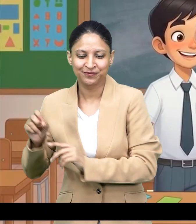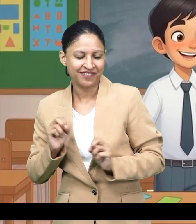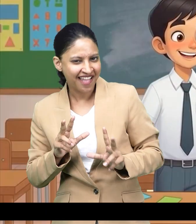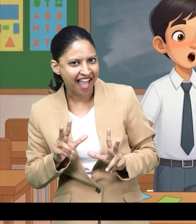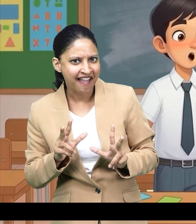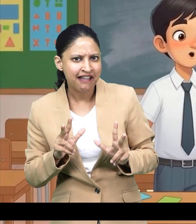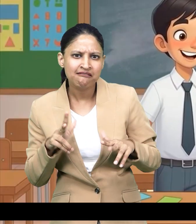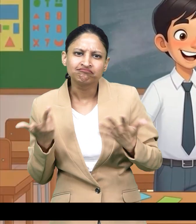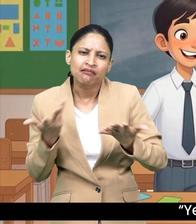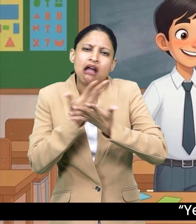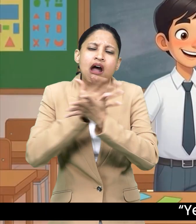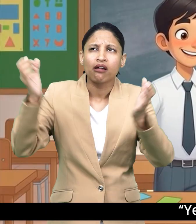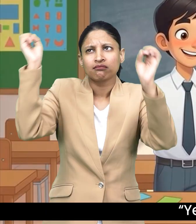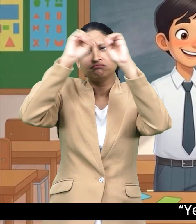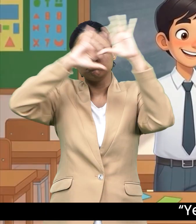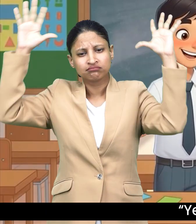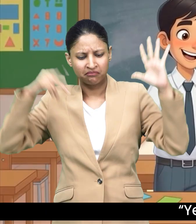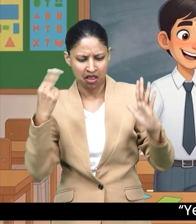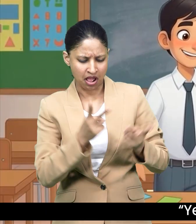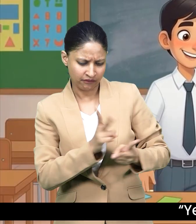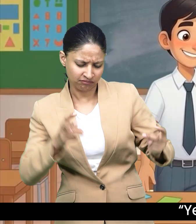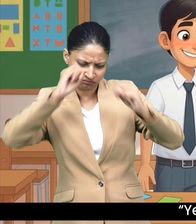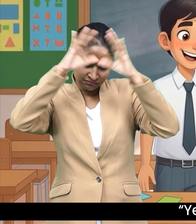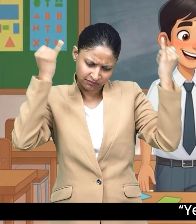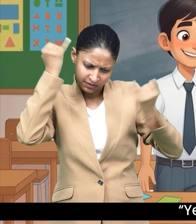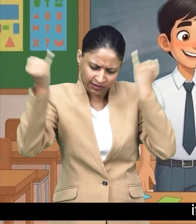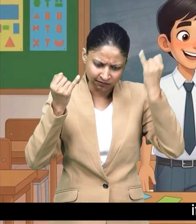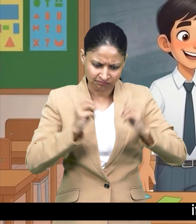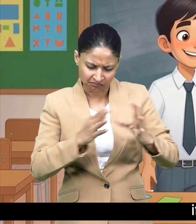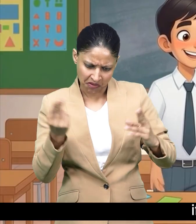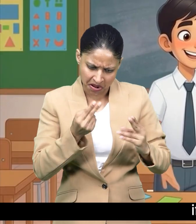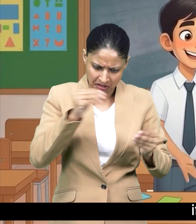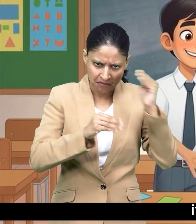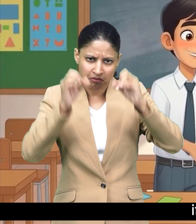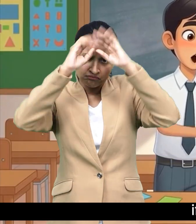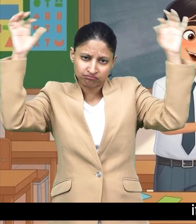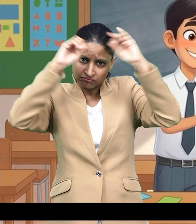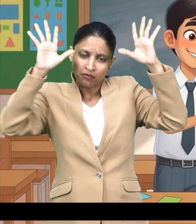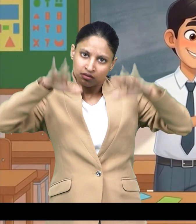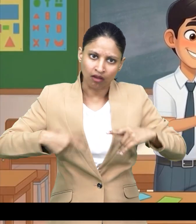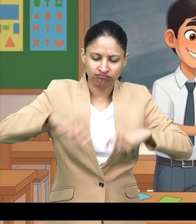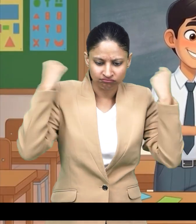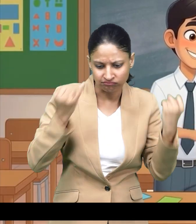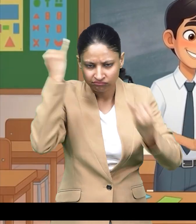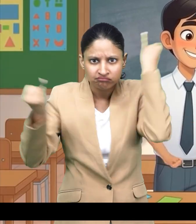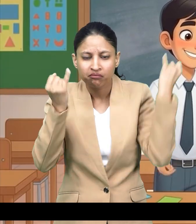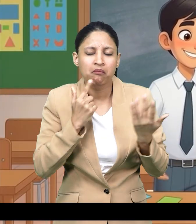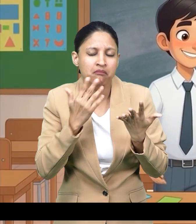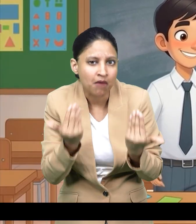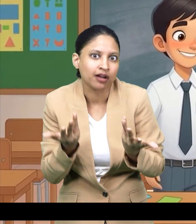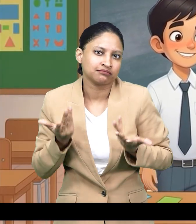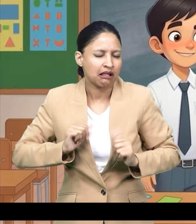Raju smiled. "Yes, we can create anything if we use our imagination and different